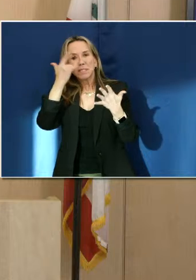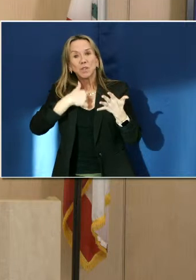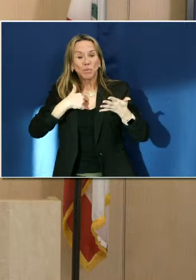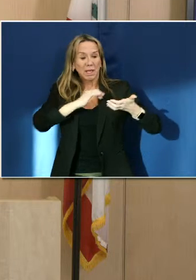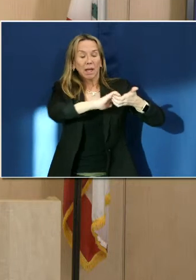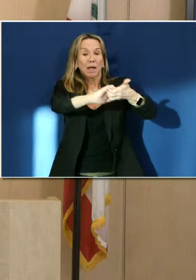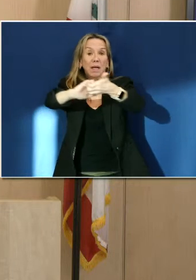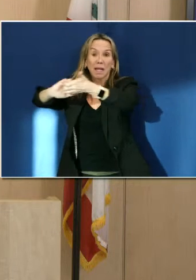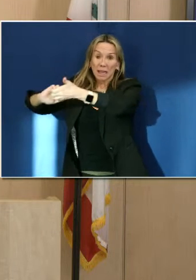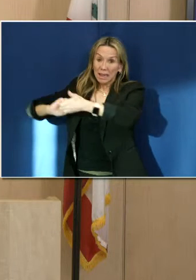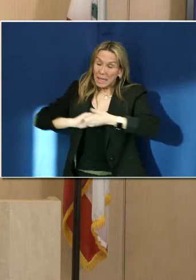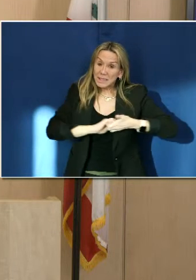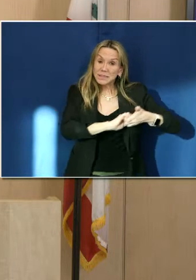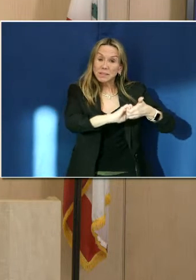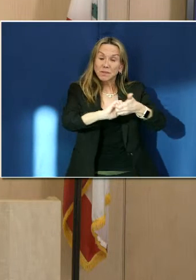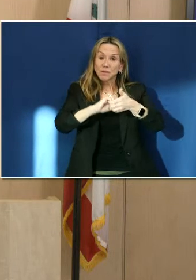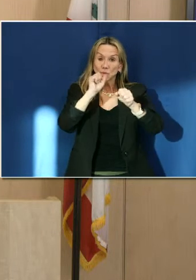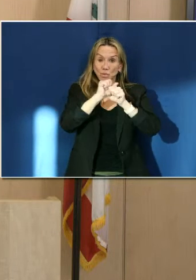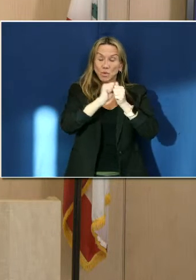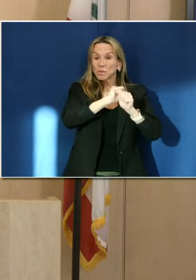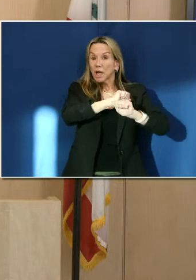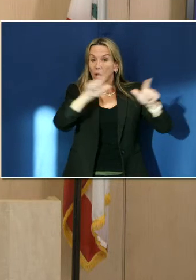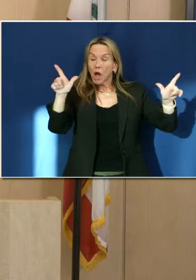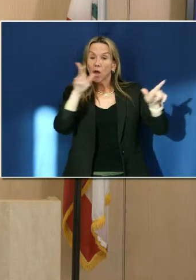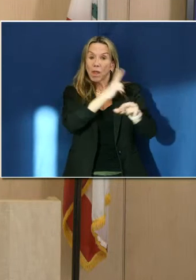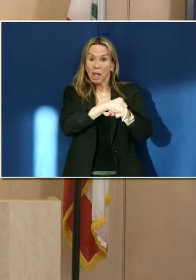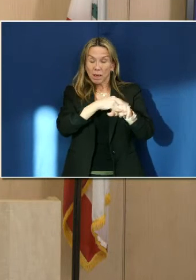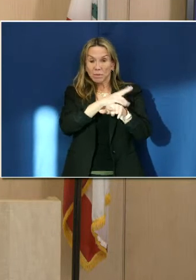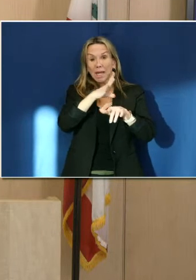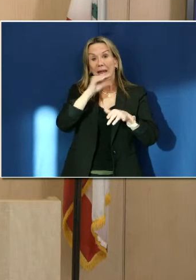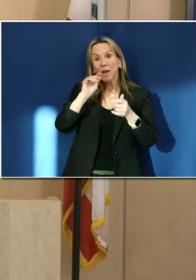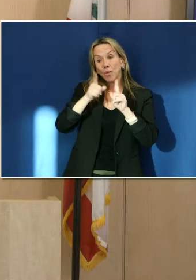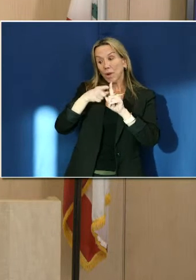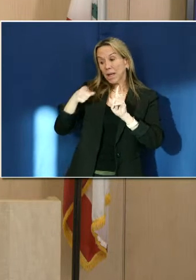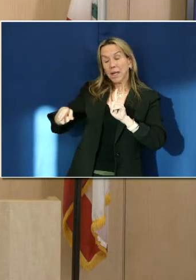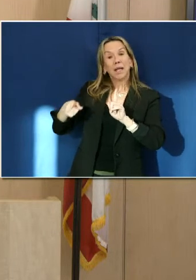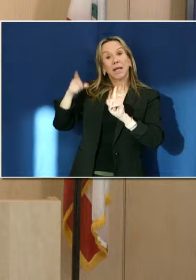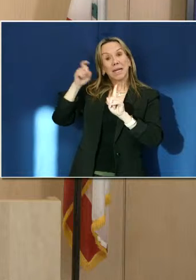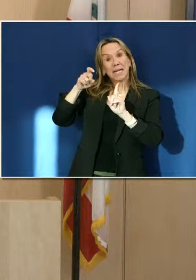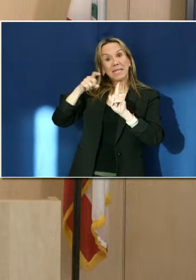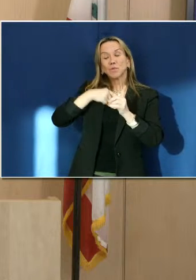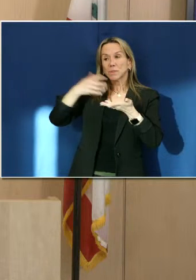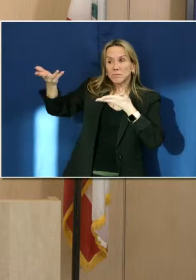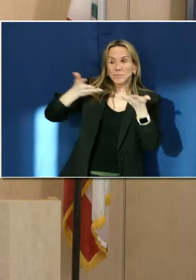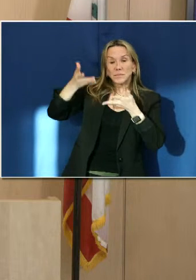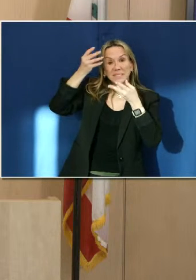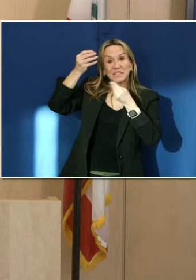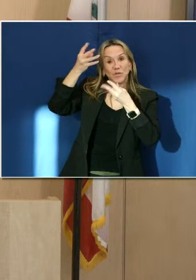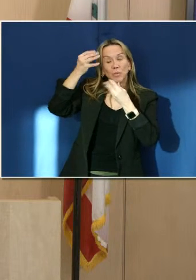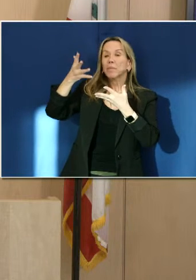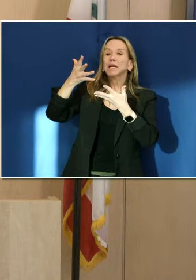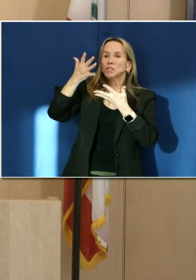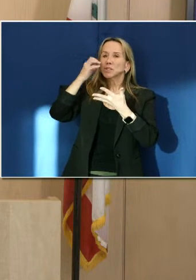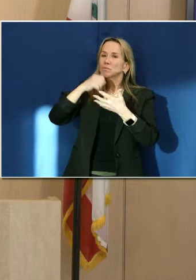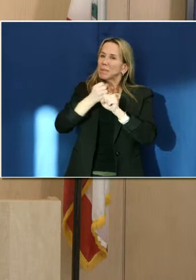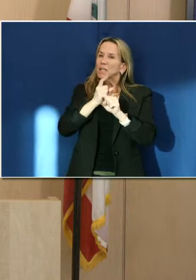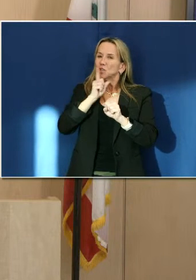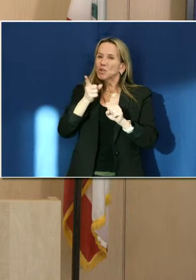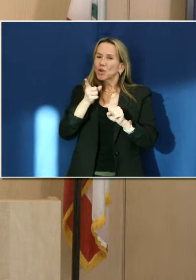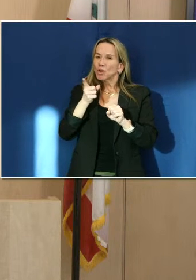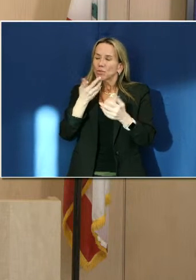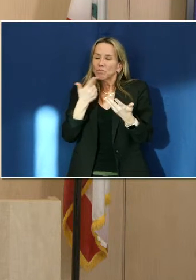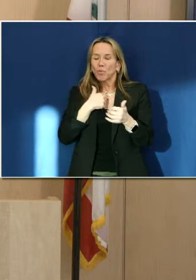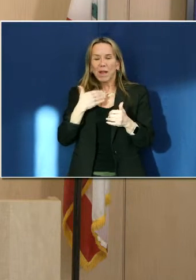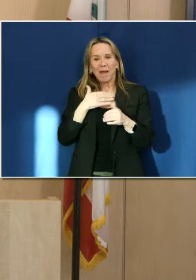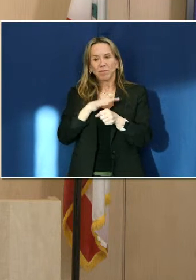group and frankly already sharing patients with one another when necessary so that we can ensure that we'll all have that capacity